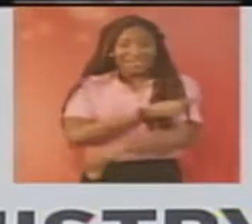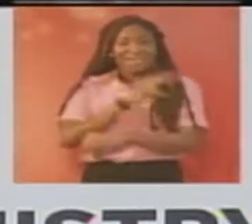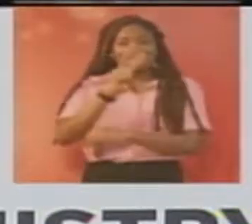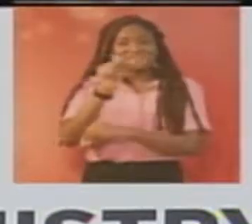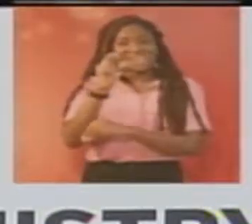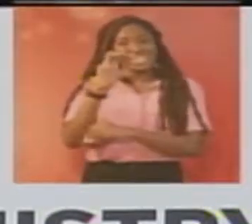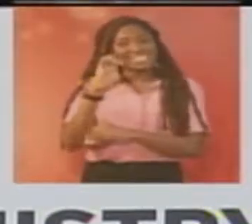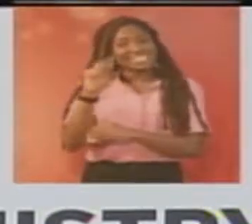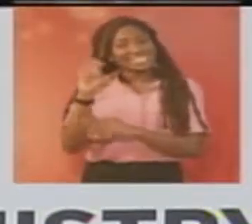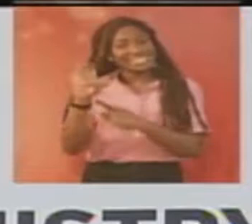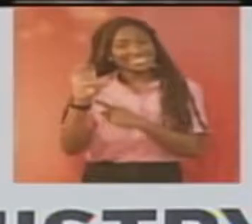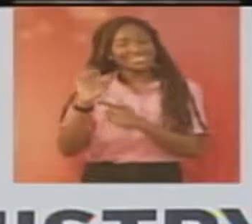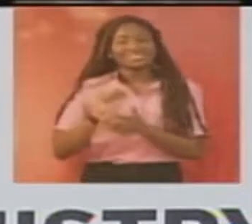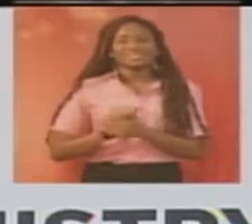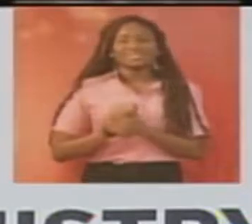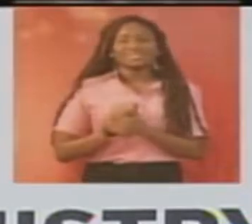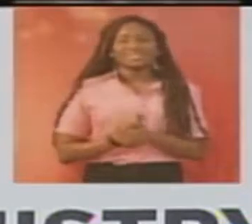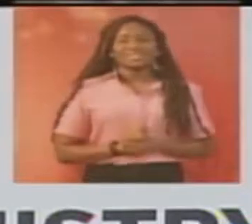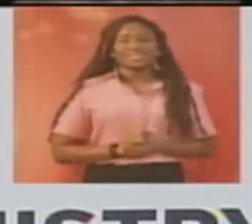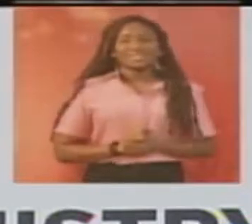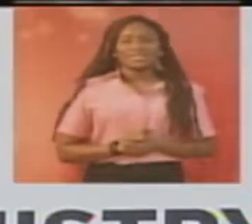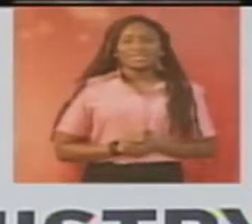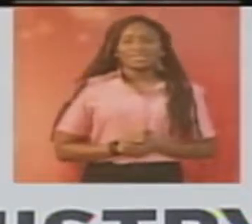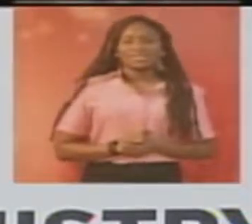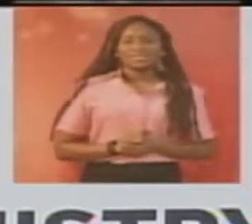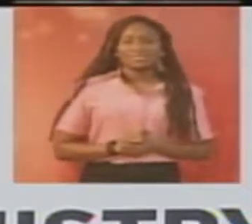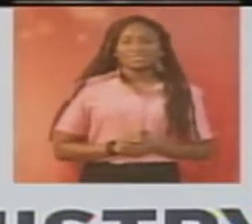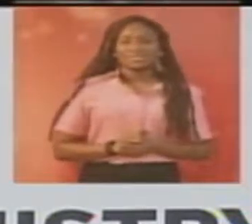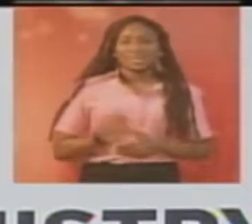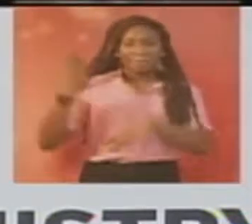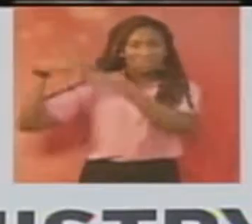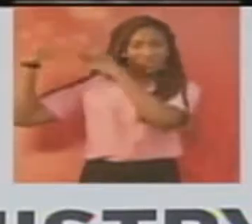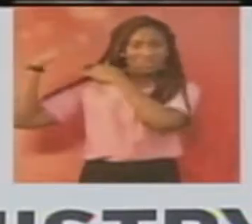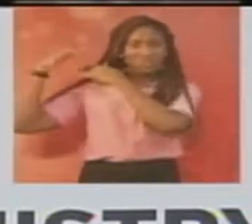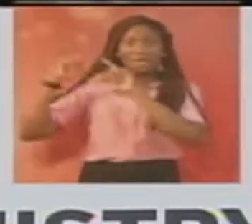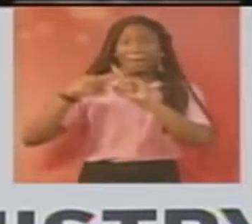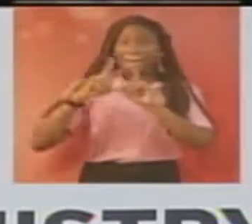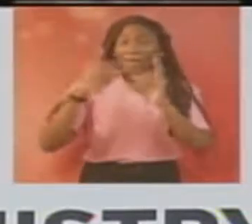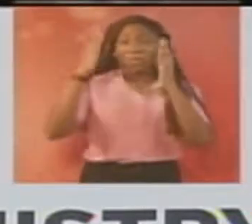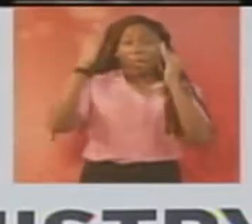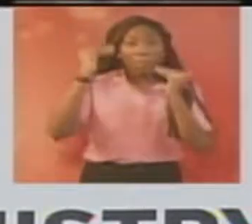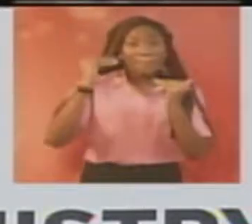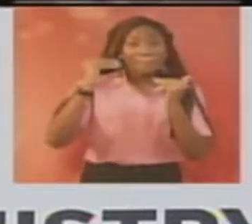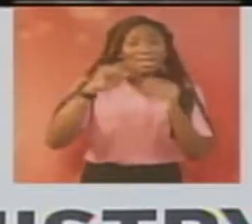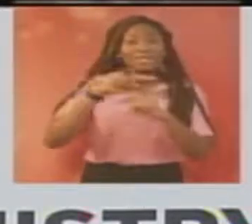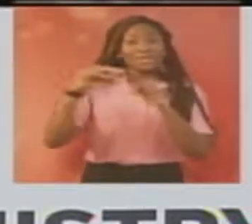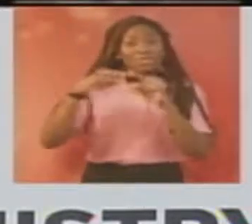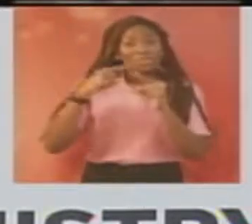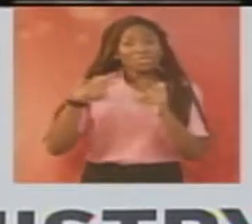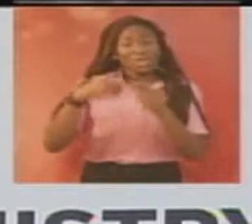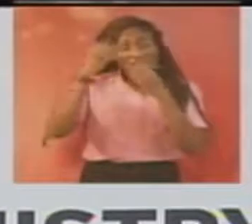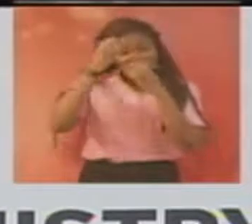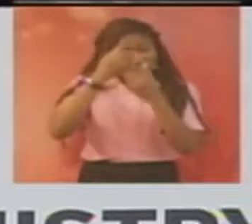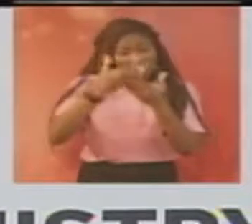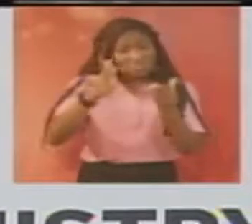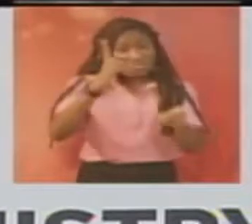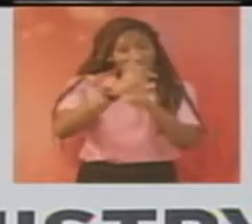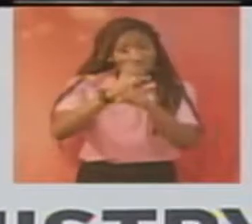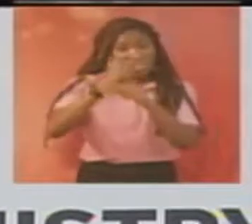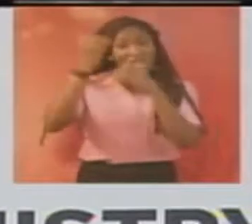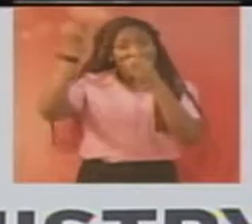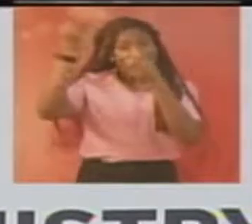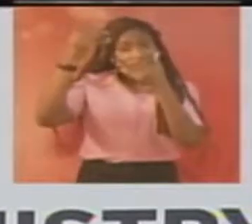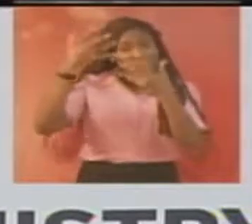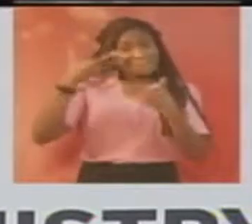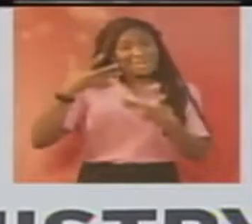uptake because of this movement in the past. We are hoping that by providing the correct information via